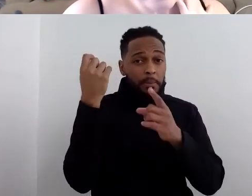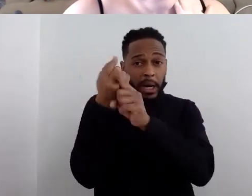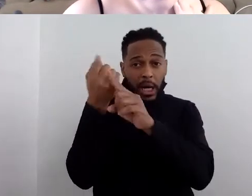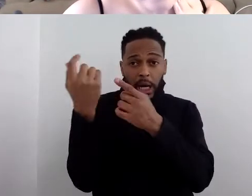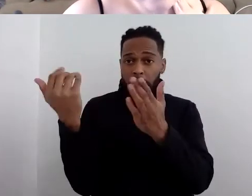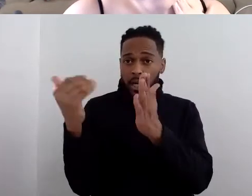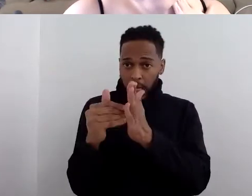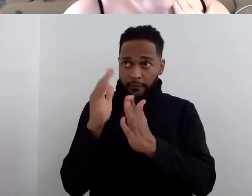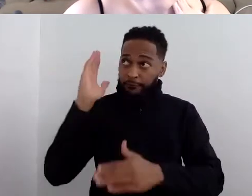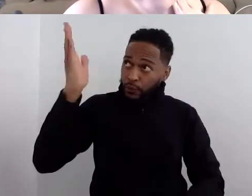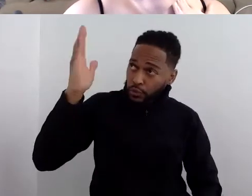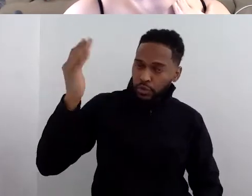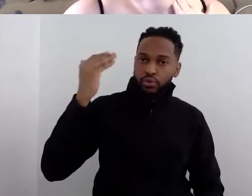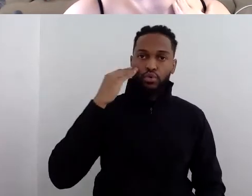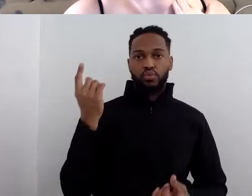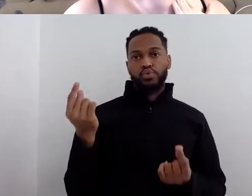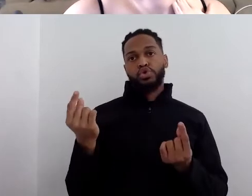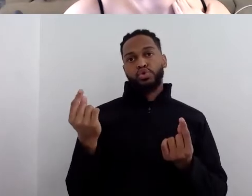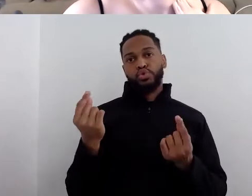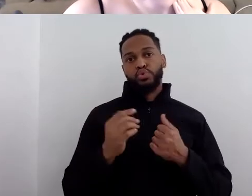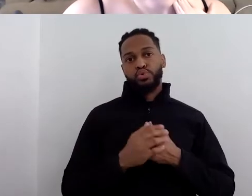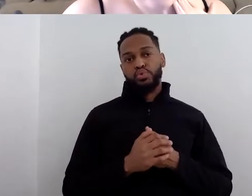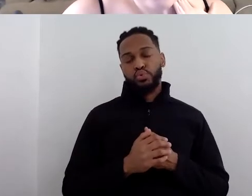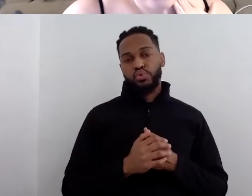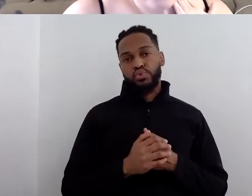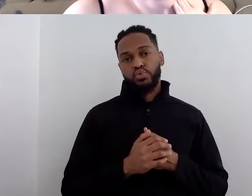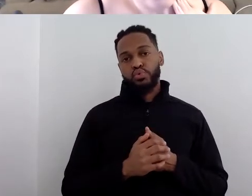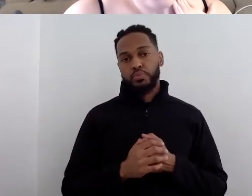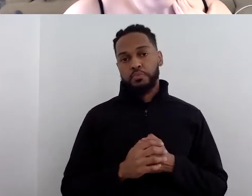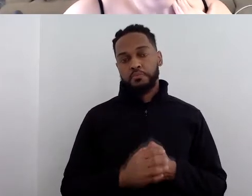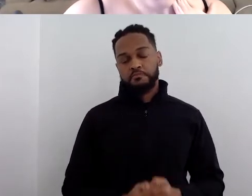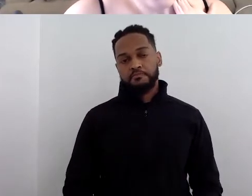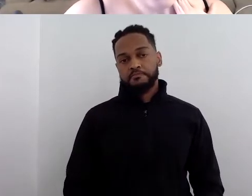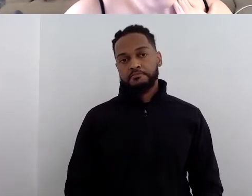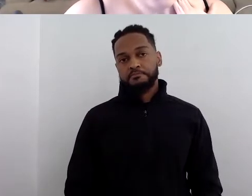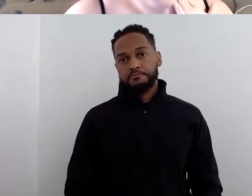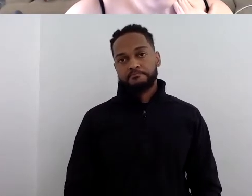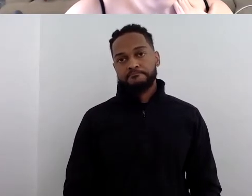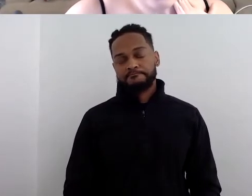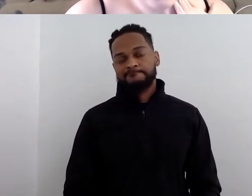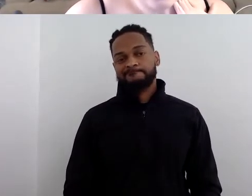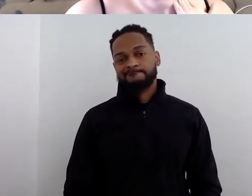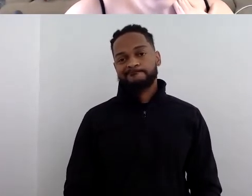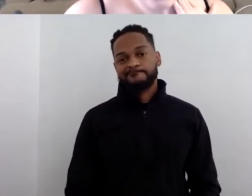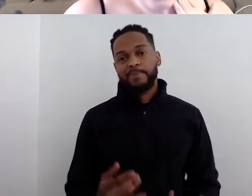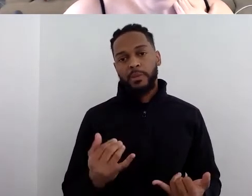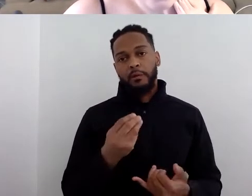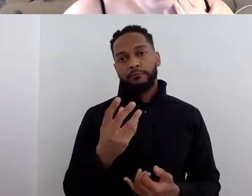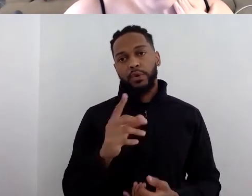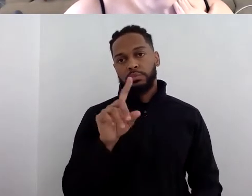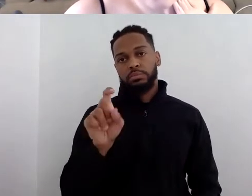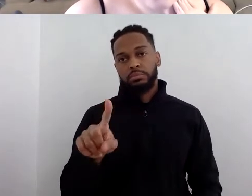in the future. I'm gonna just take a few questions.